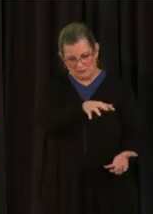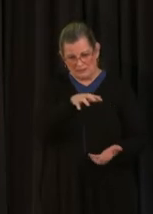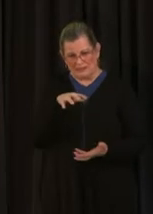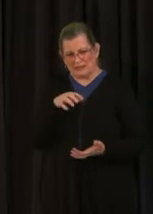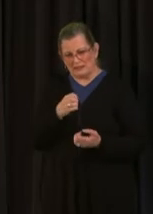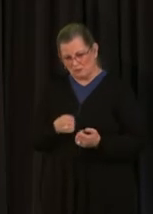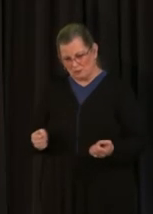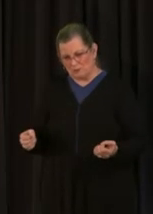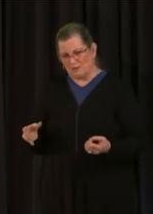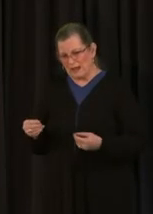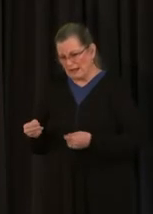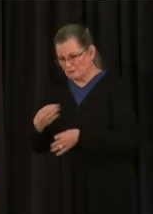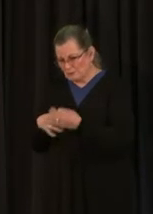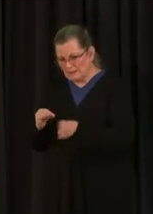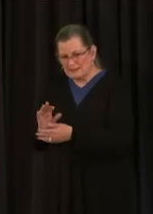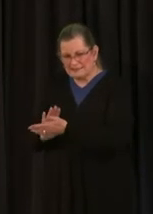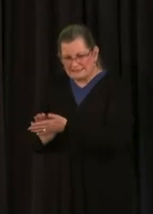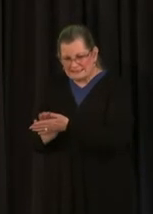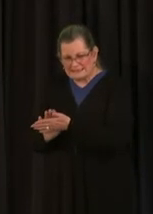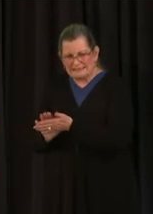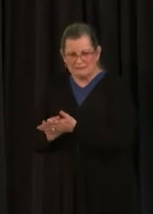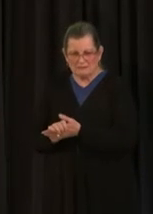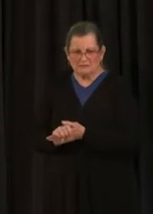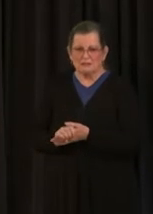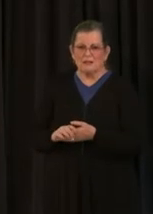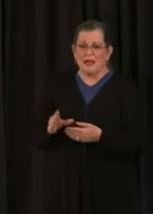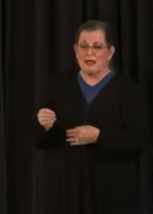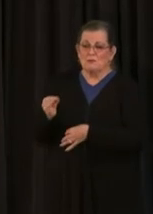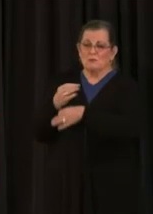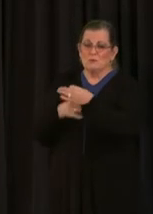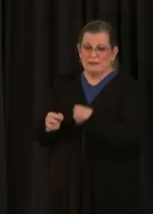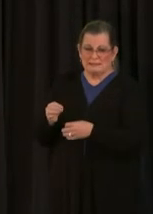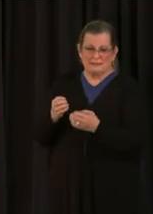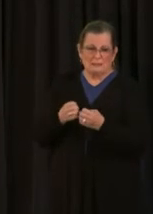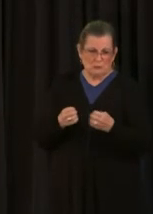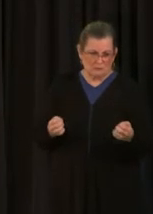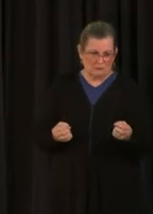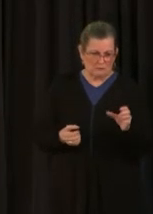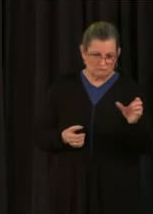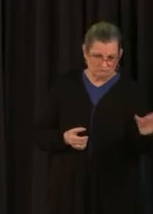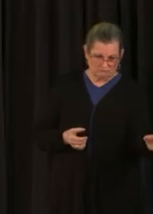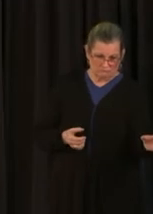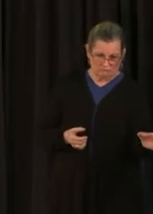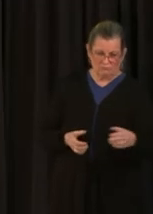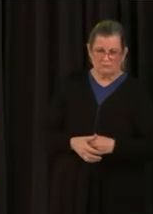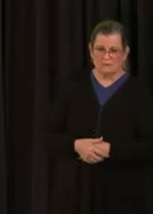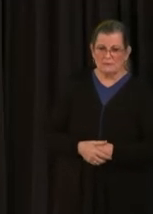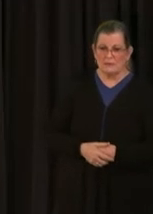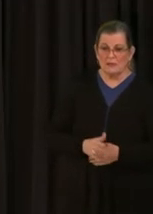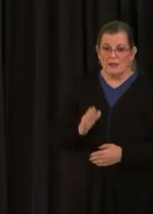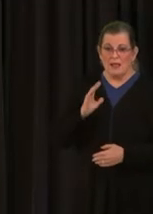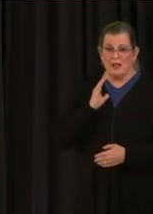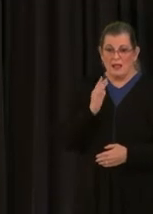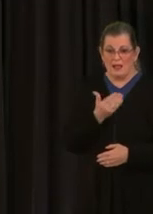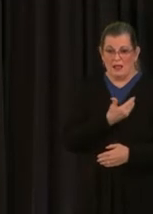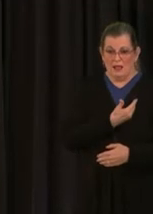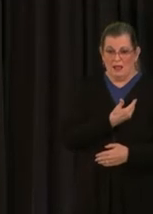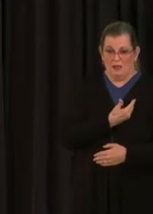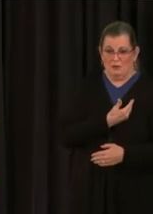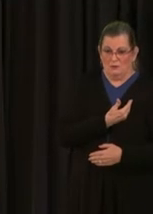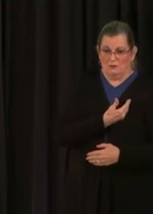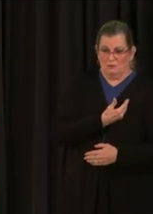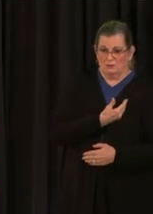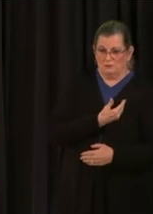upright stanchions, escalator handrails are all cleaned and disinfected on an ongoing basis. On